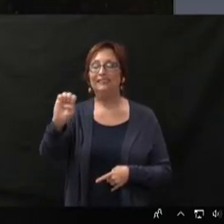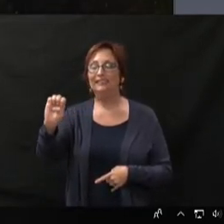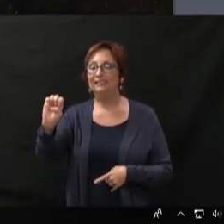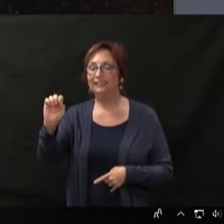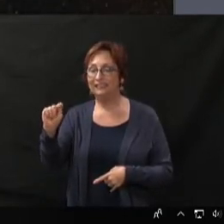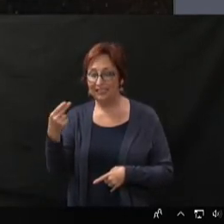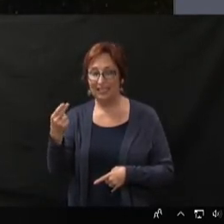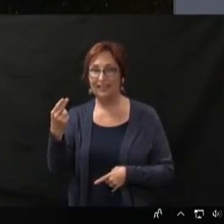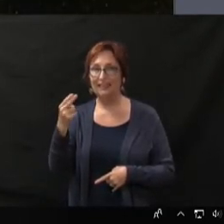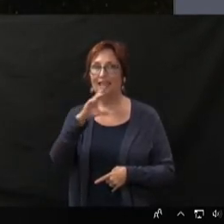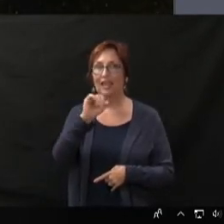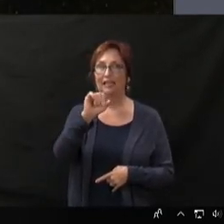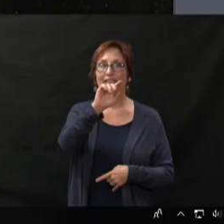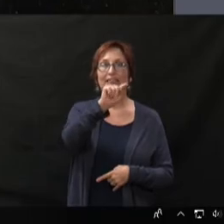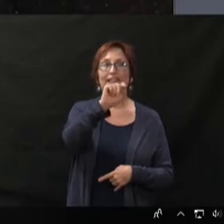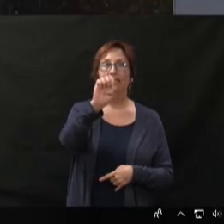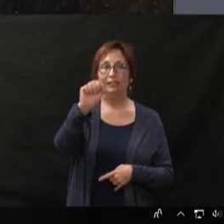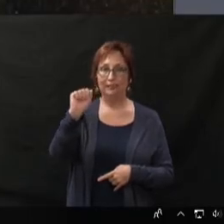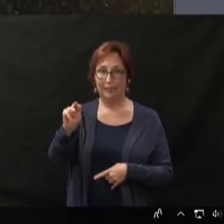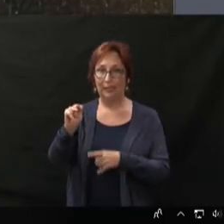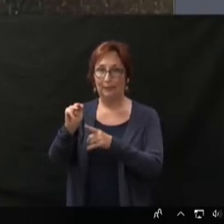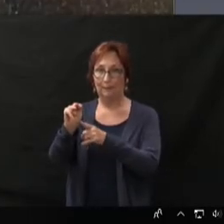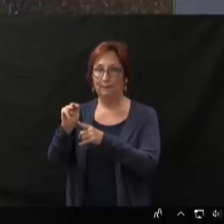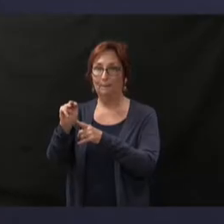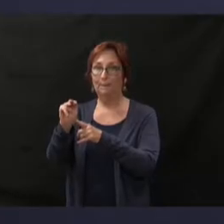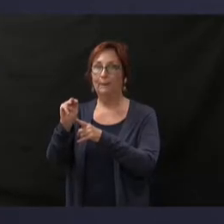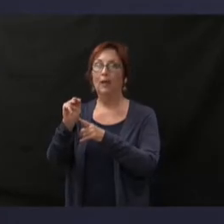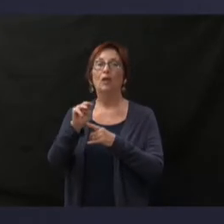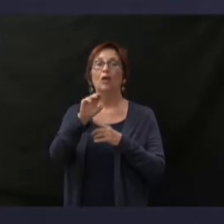I can't remember some of the other words we went to.